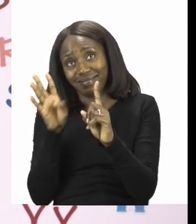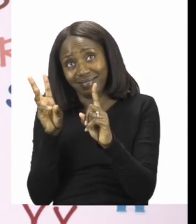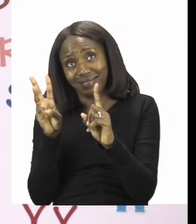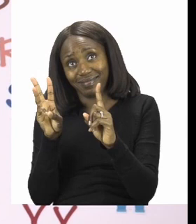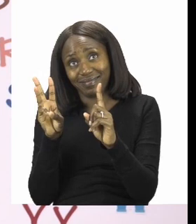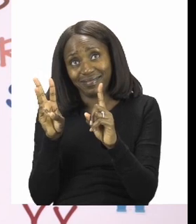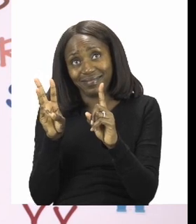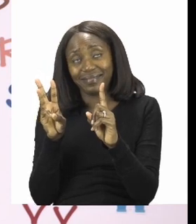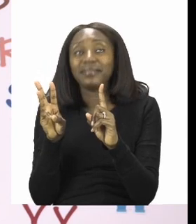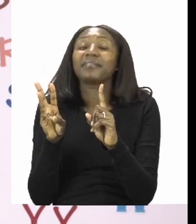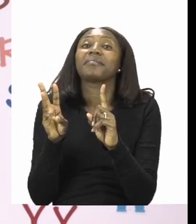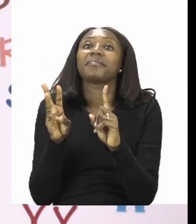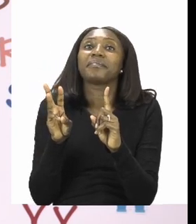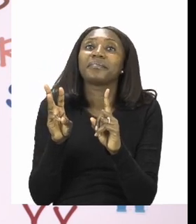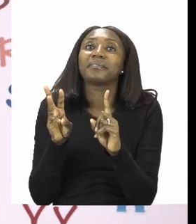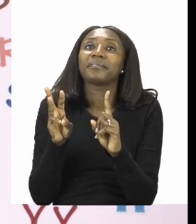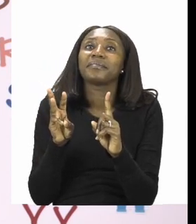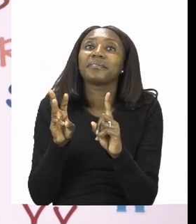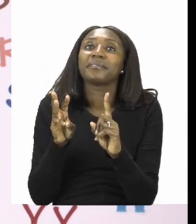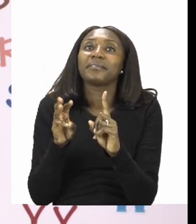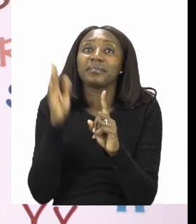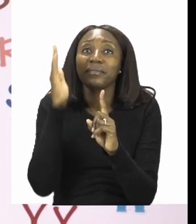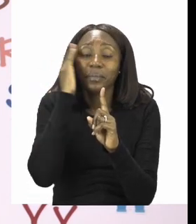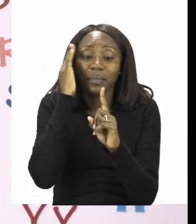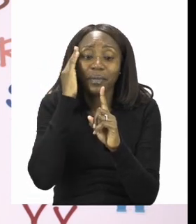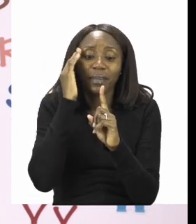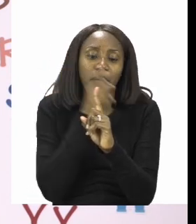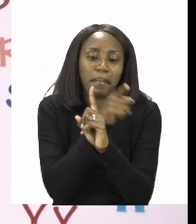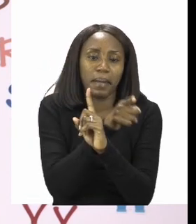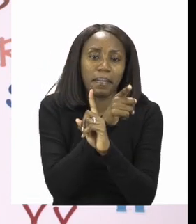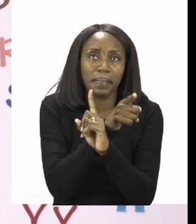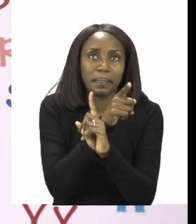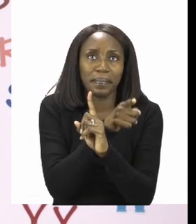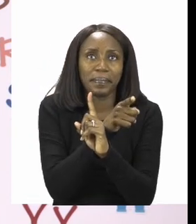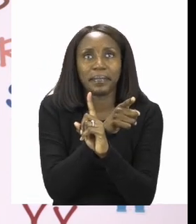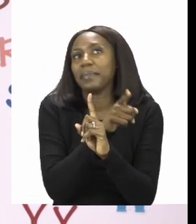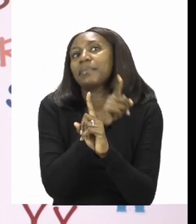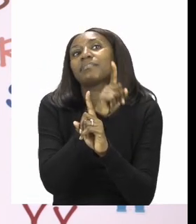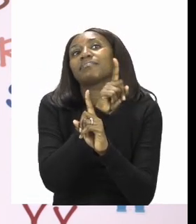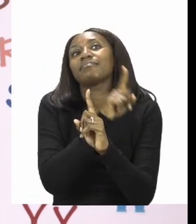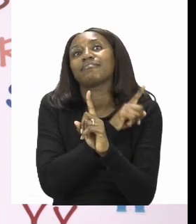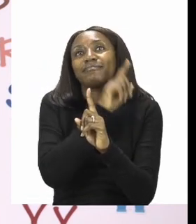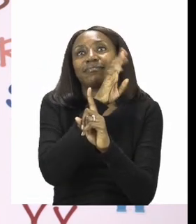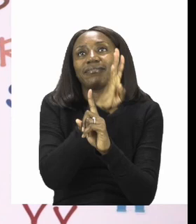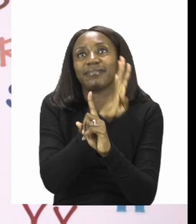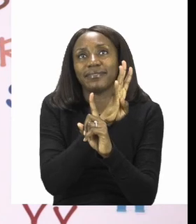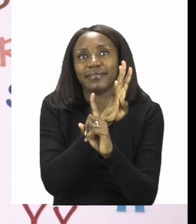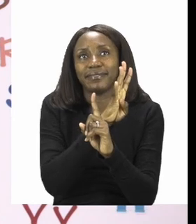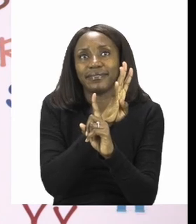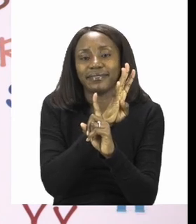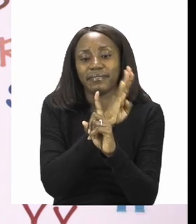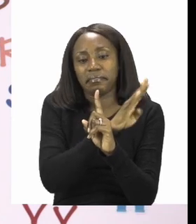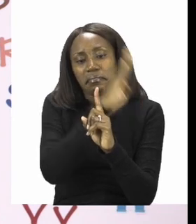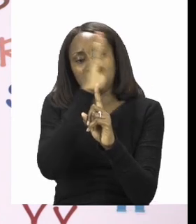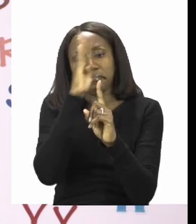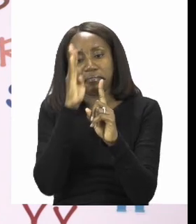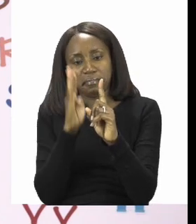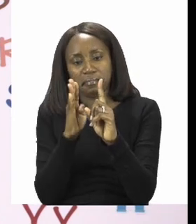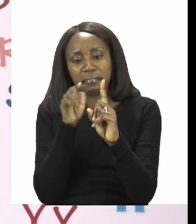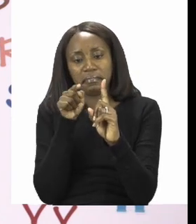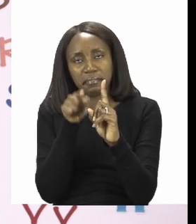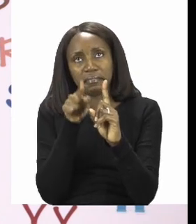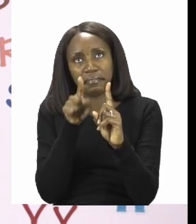16. Well done. So we know that it is the number 14 before